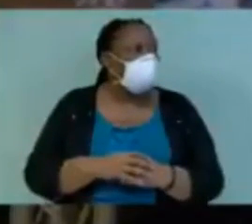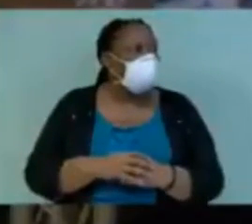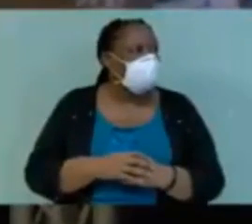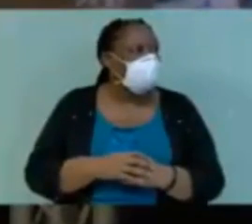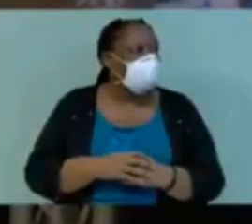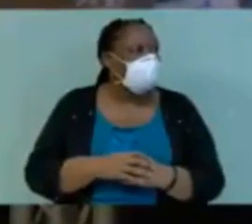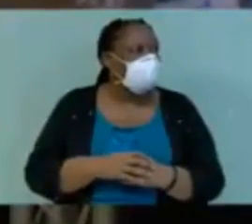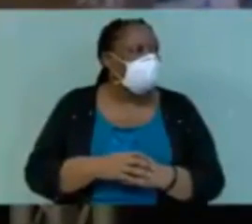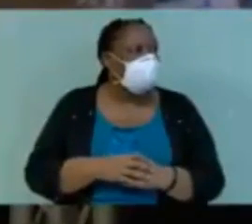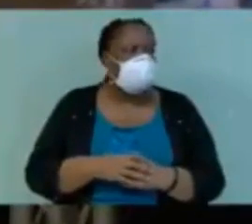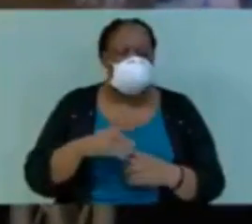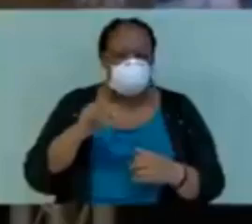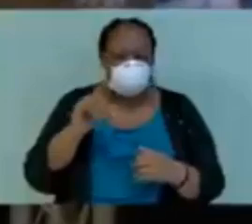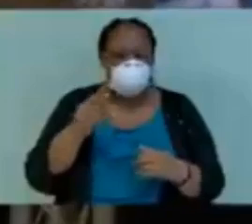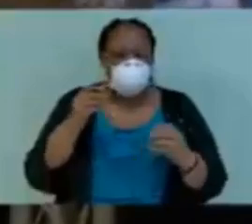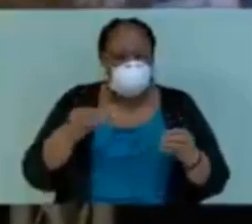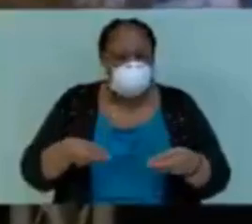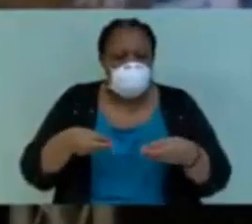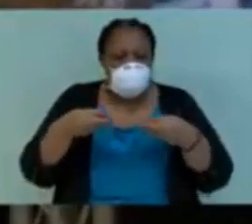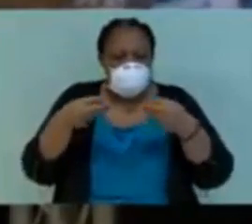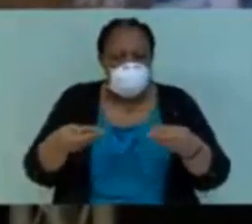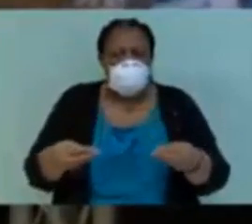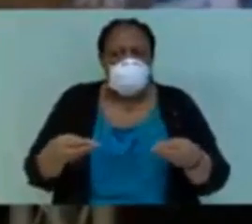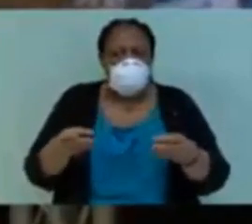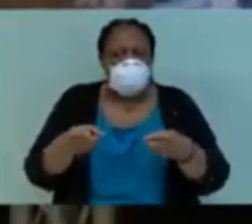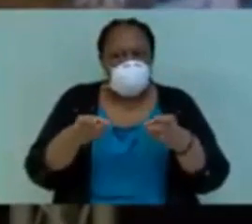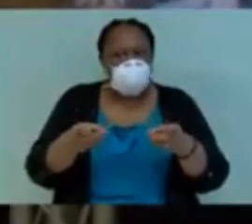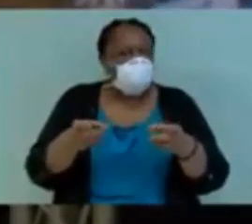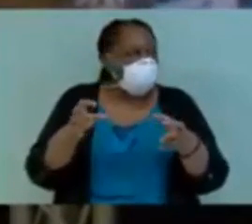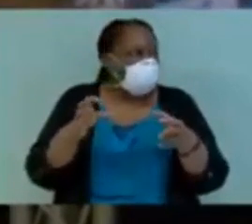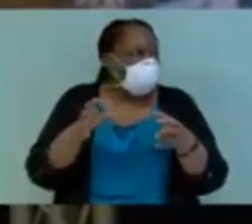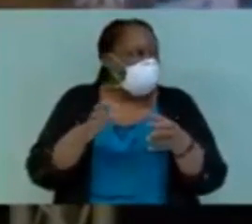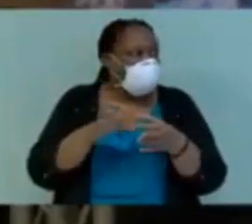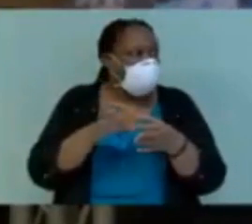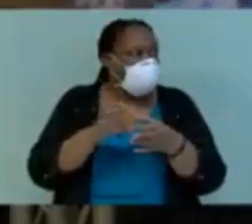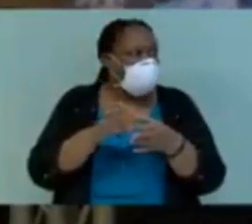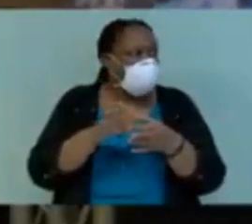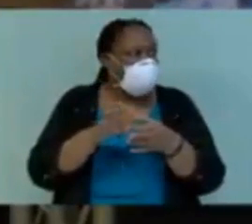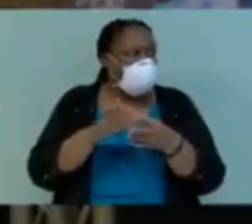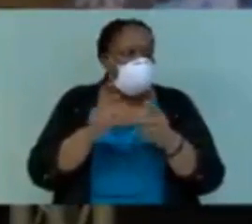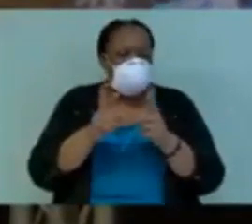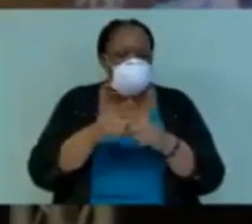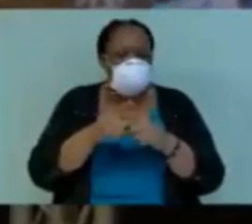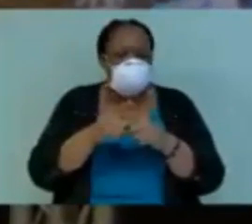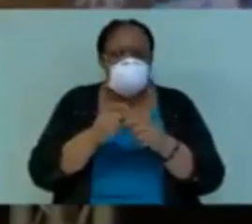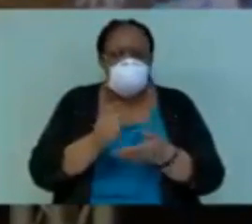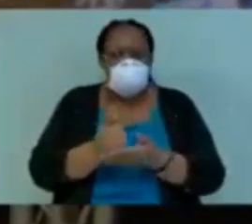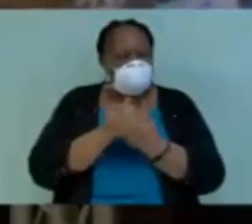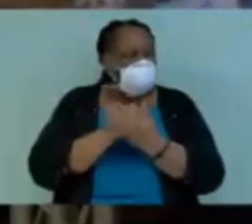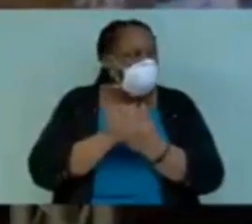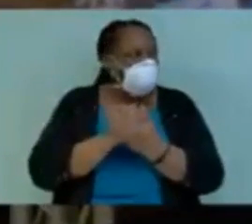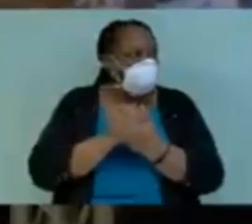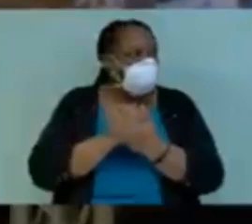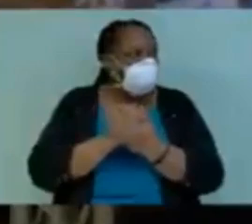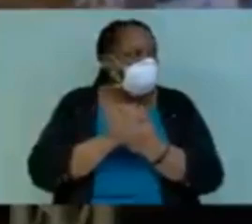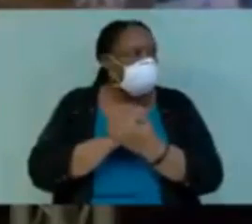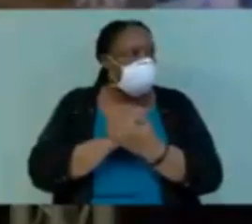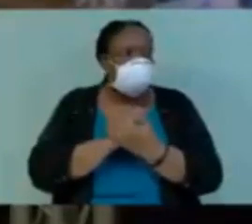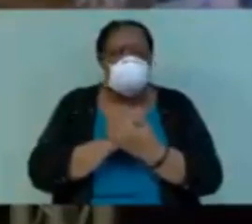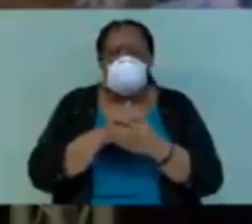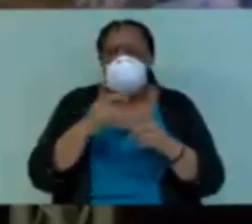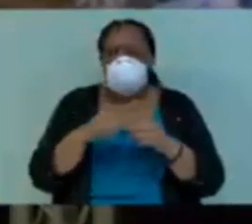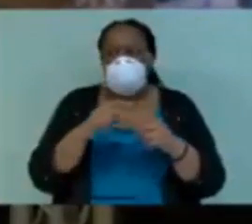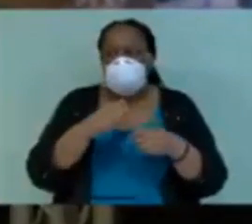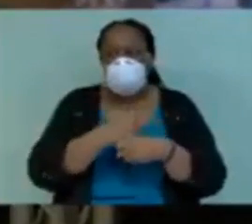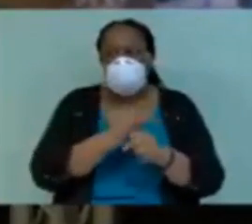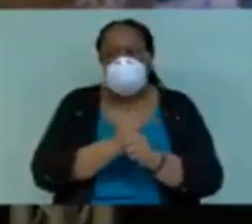his cabinet, and it makes them feel proud to be nationals of the Federation of St. Kitts and Nevis, especially at